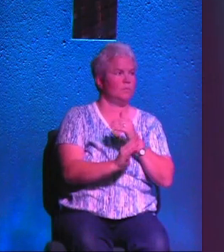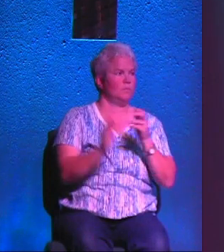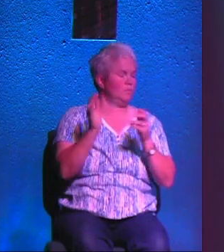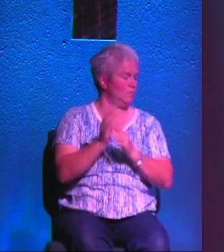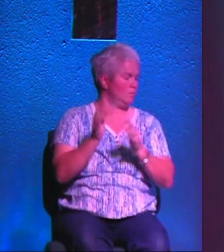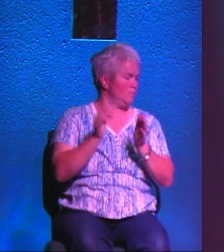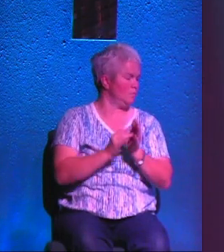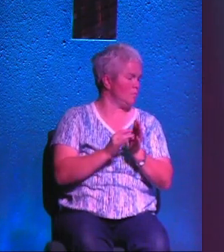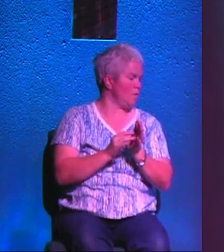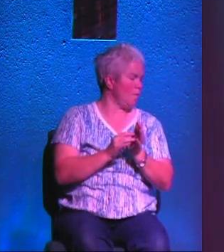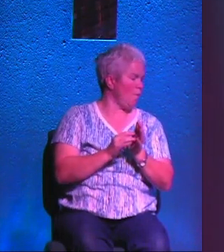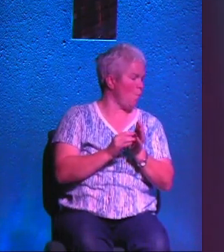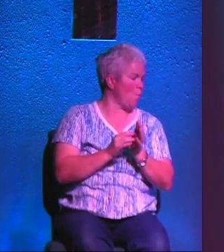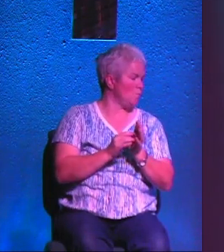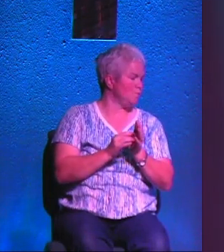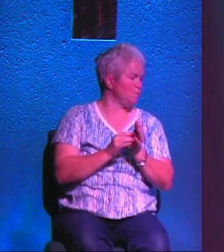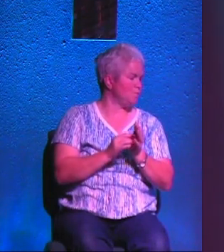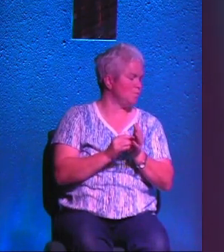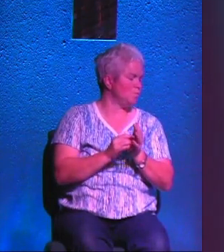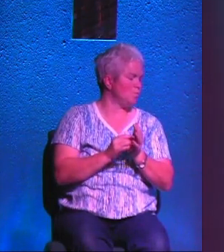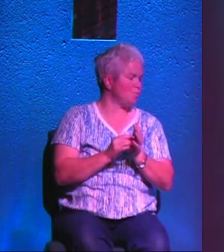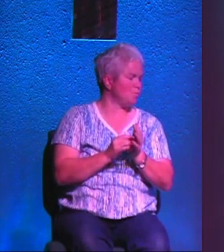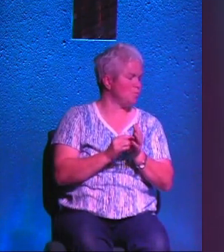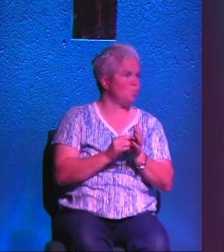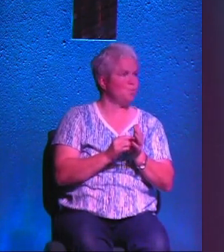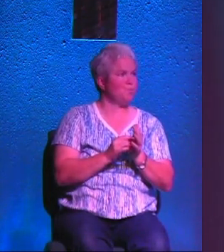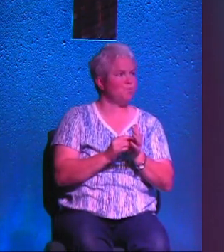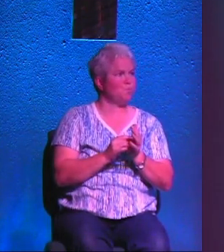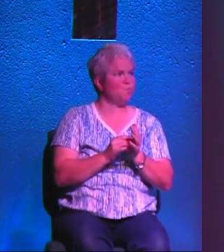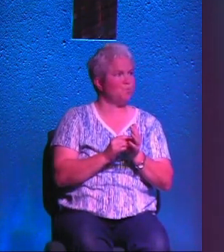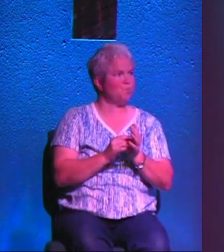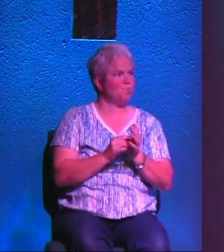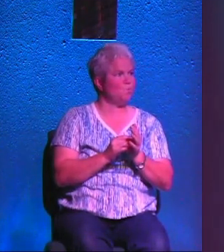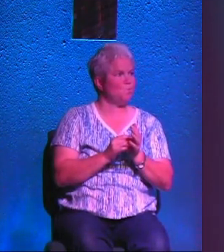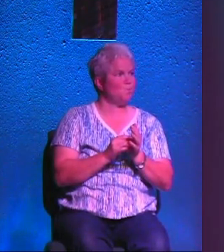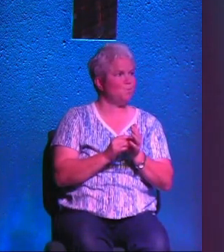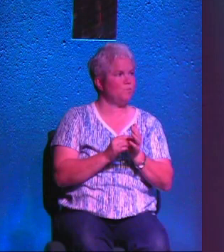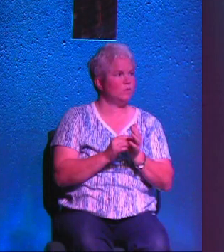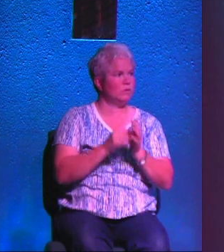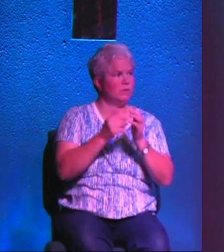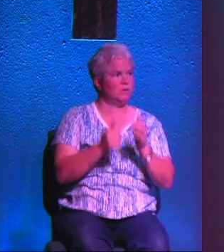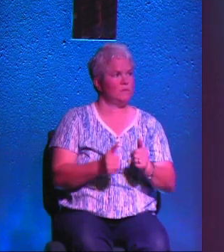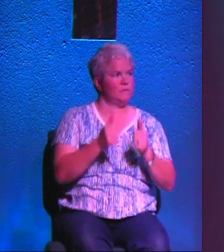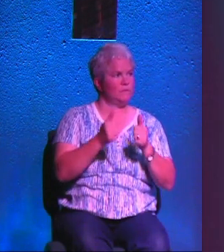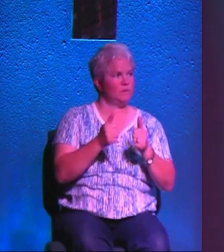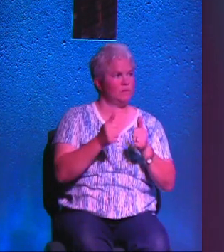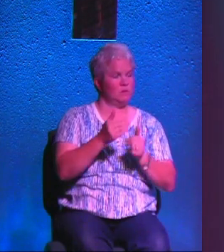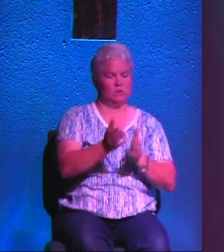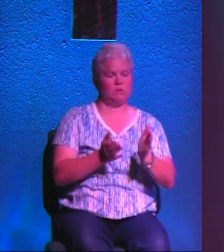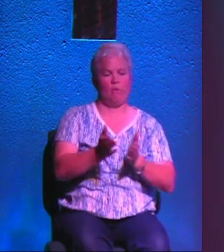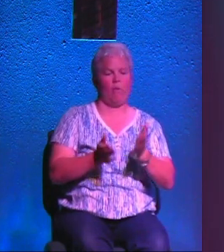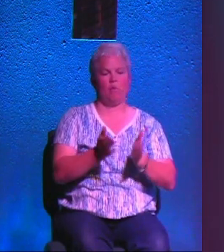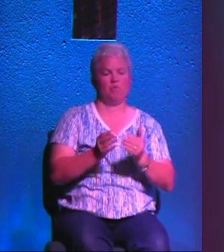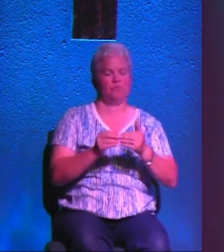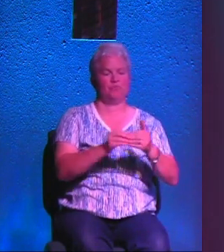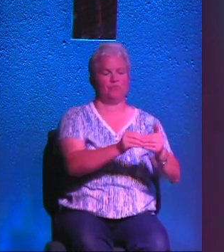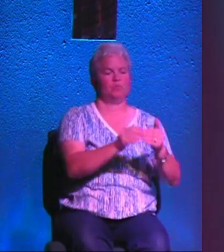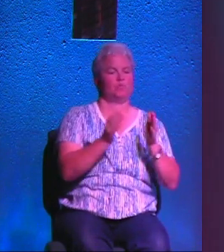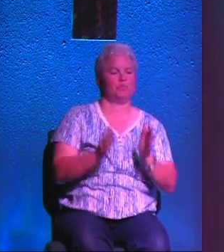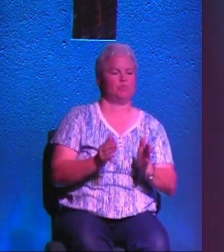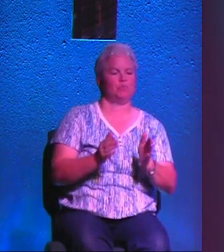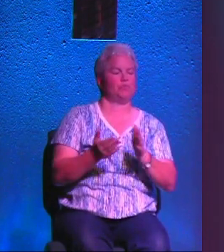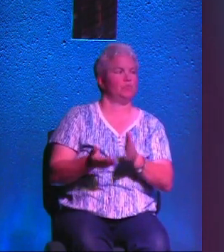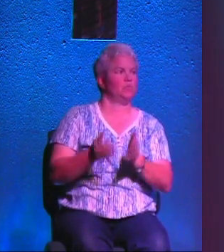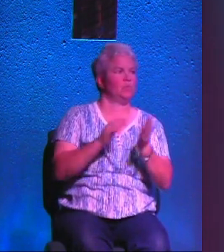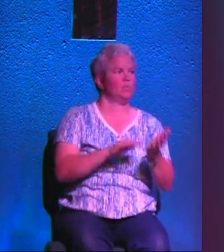Jesus was incredibly humble, the most humble person that ever lived. He was a servant leader to the point